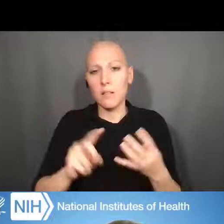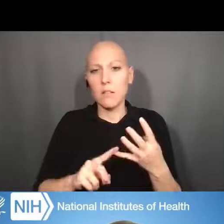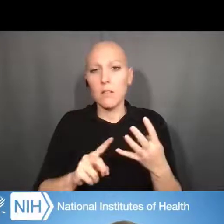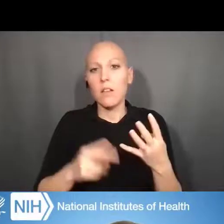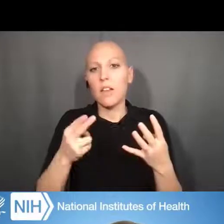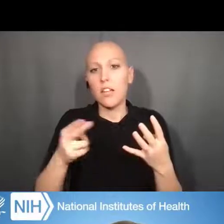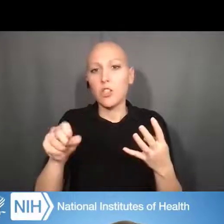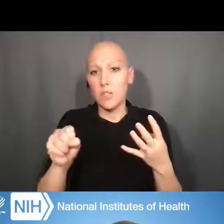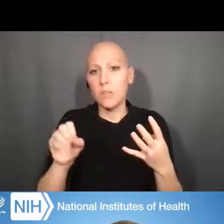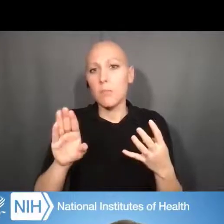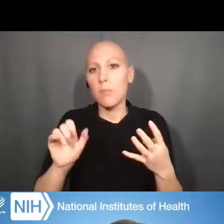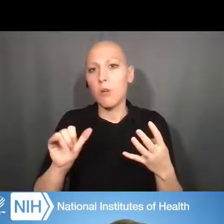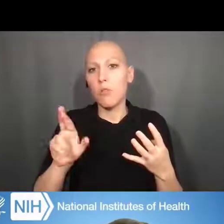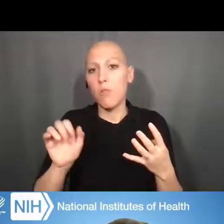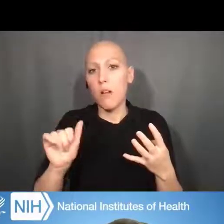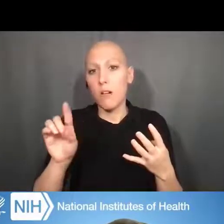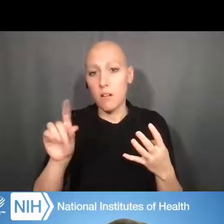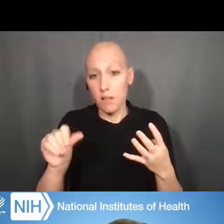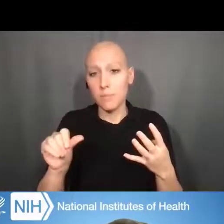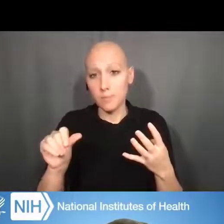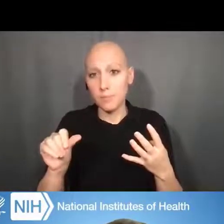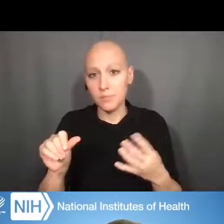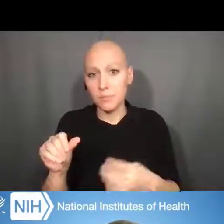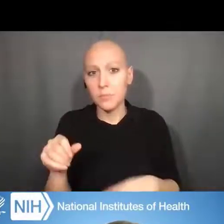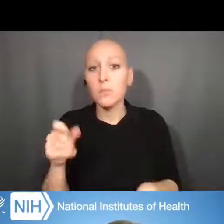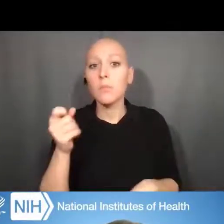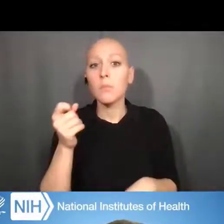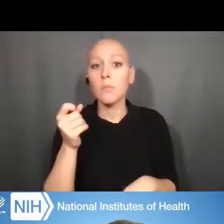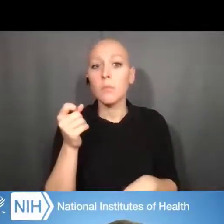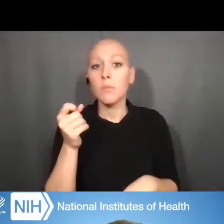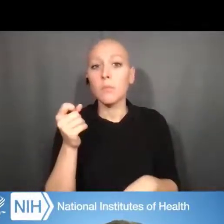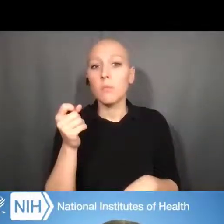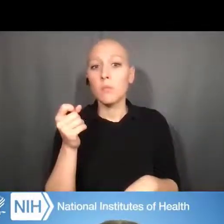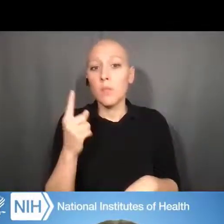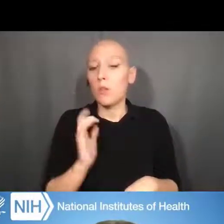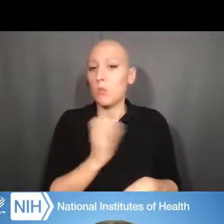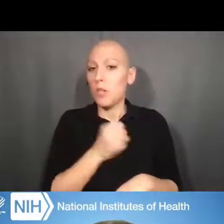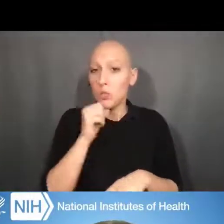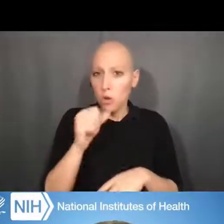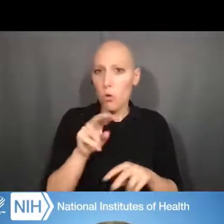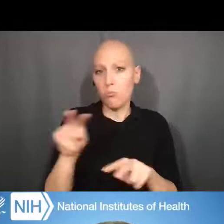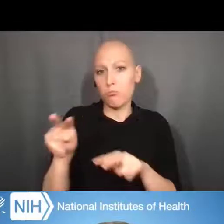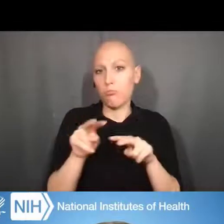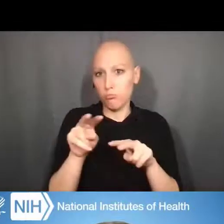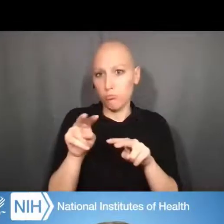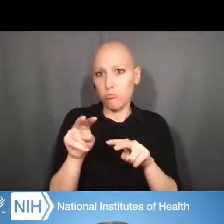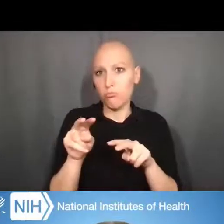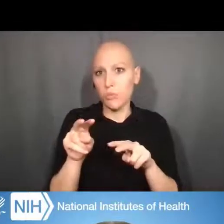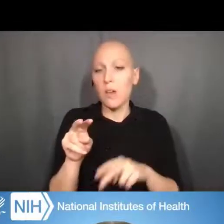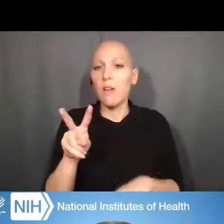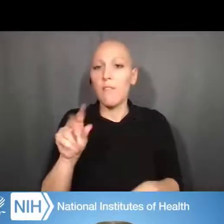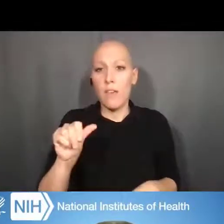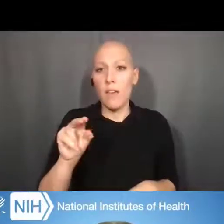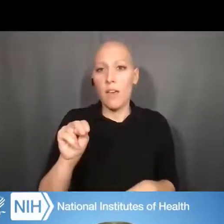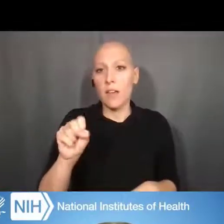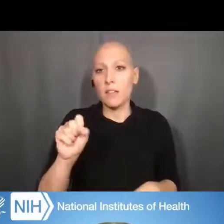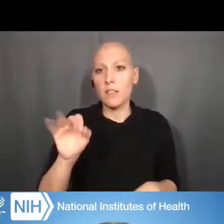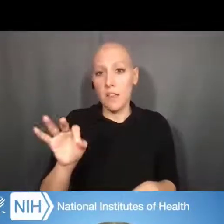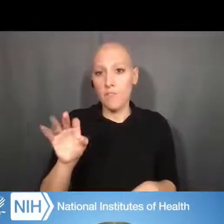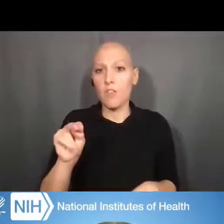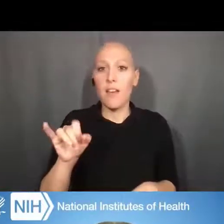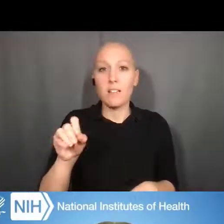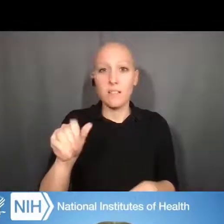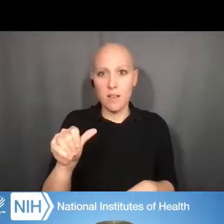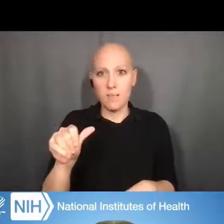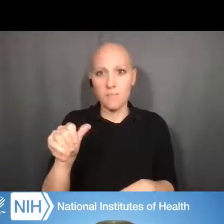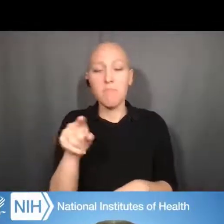OLAW also oversees animal activities conducted by the VA, NSF, and NASA. And please note that OLAW